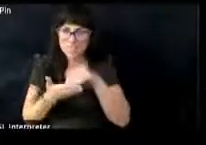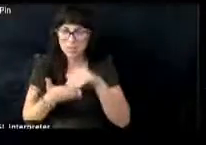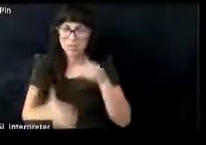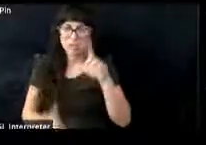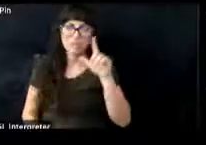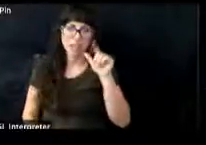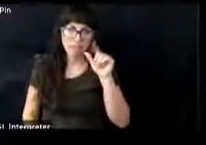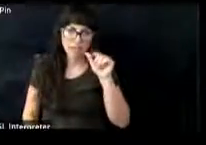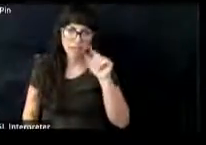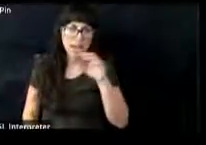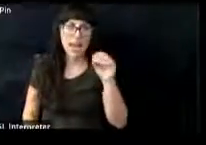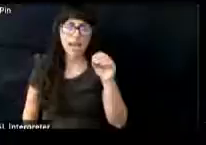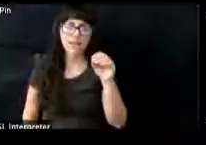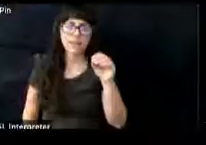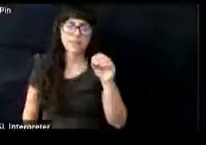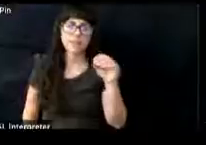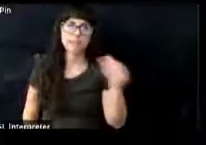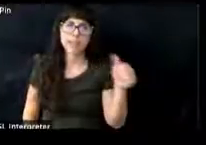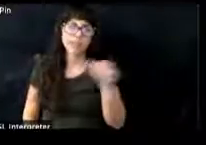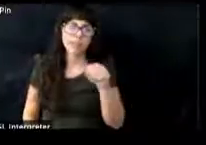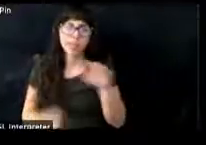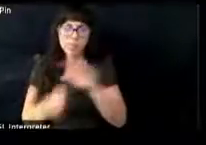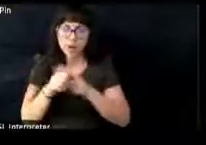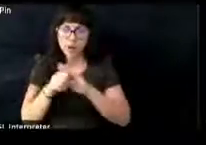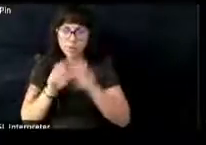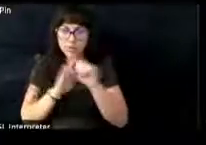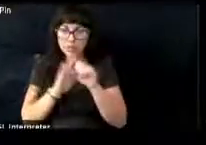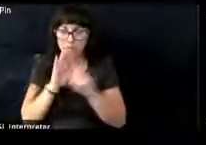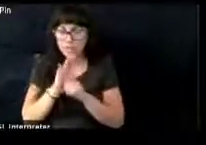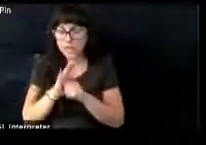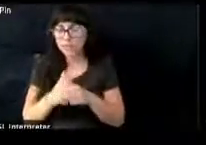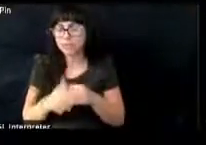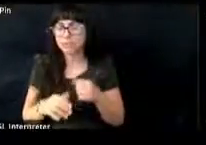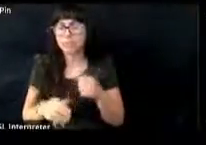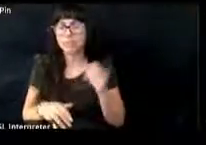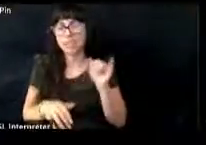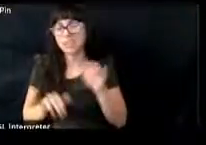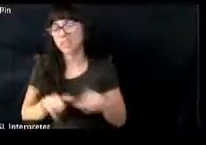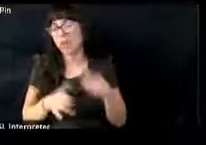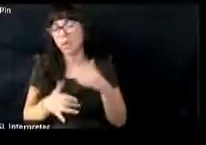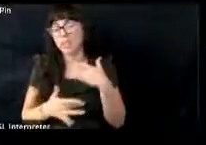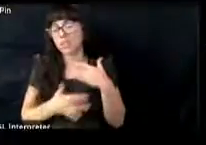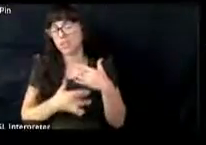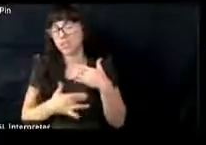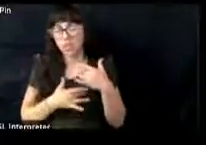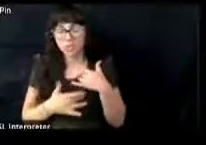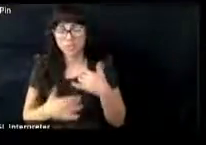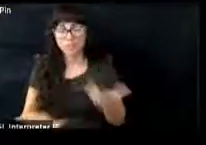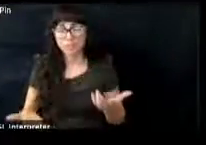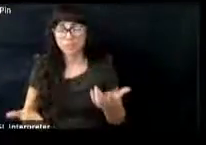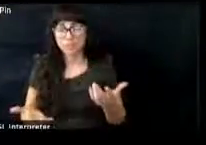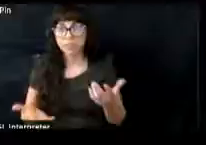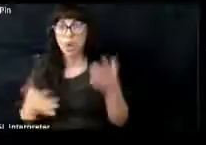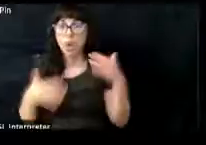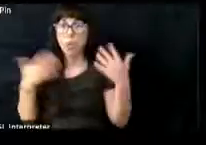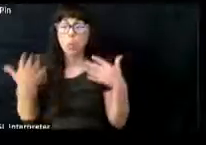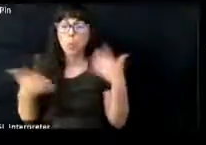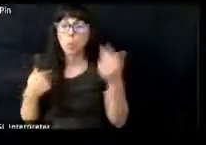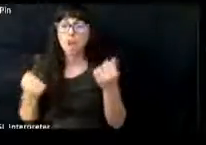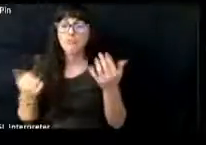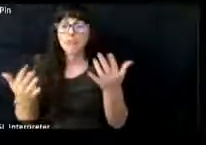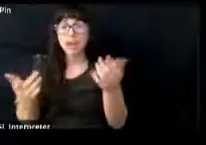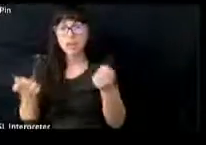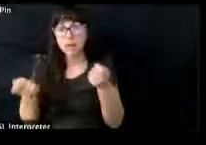of the state. And that's a common shared concern. We also have concerns around wildfire management.